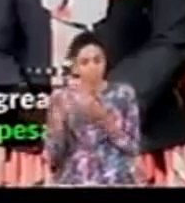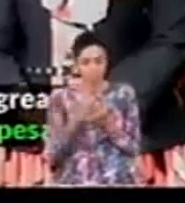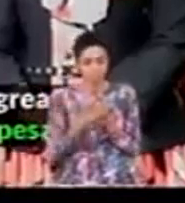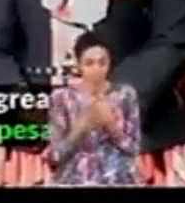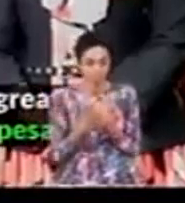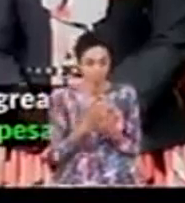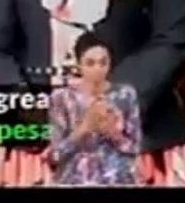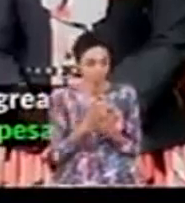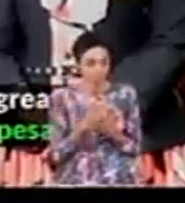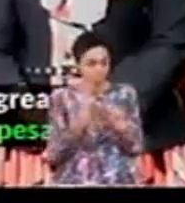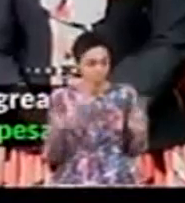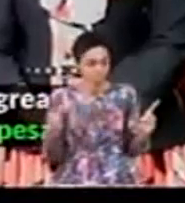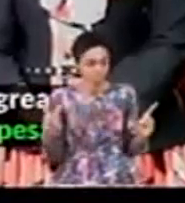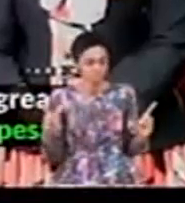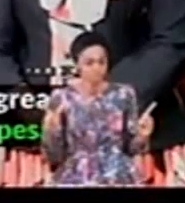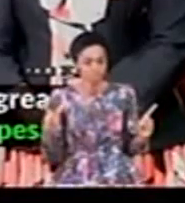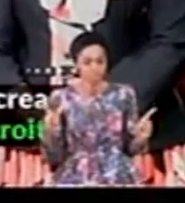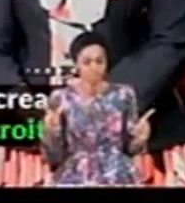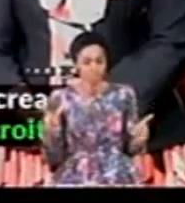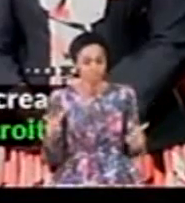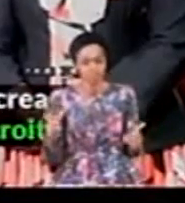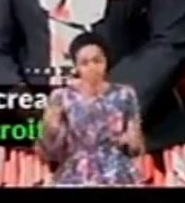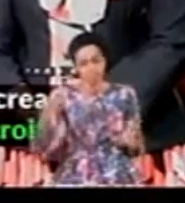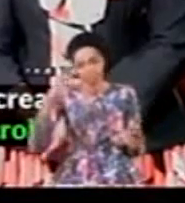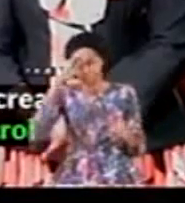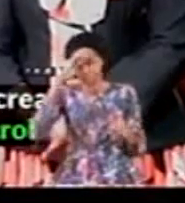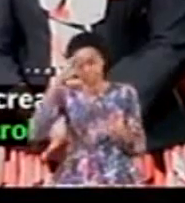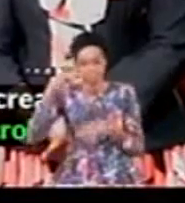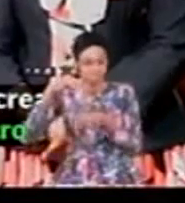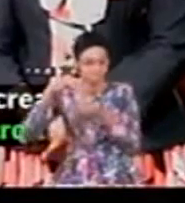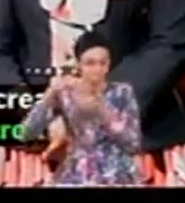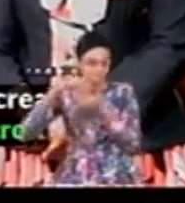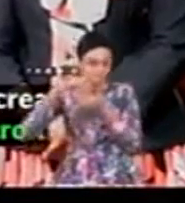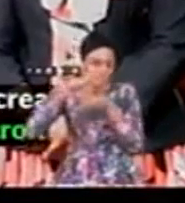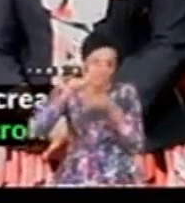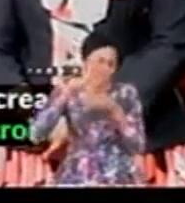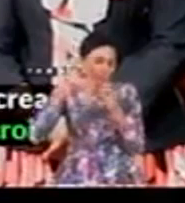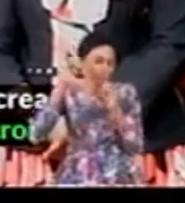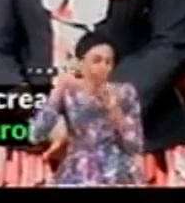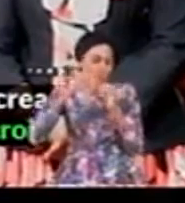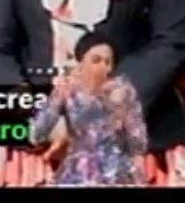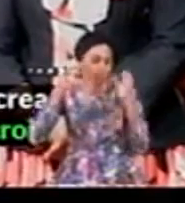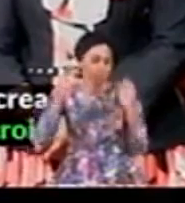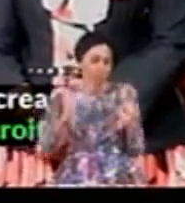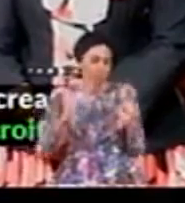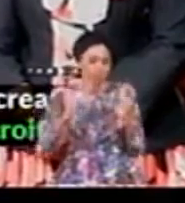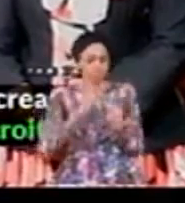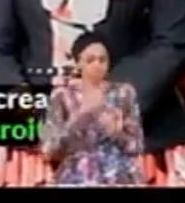Strength.